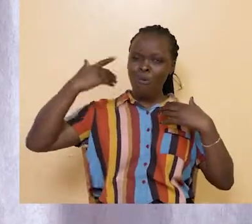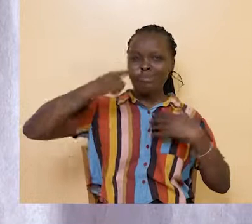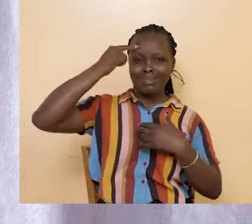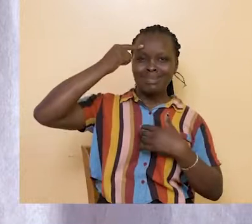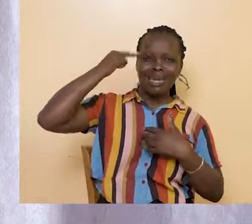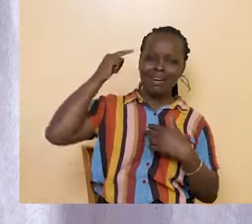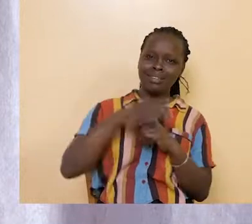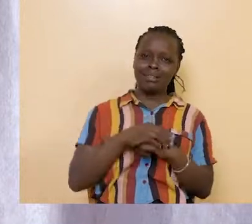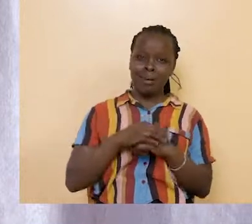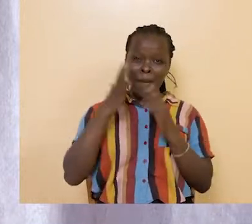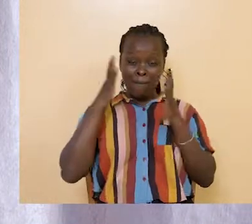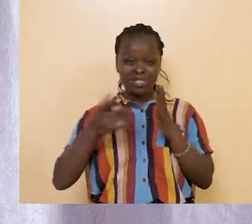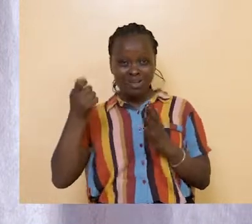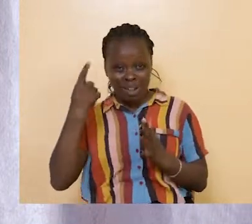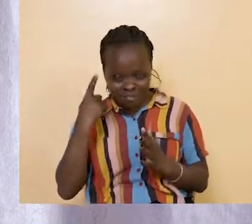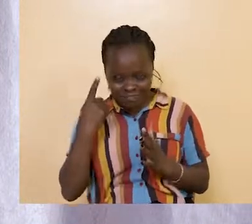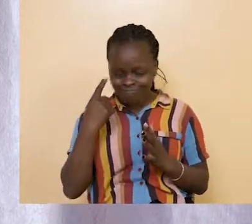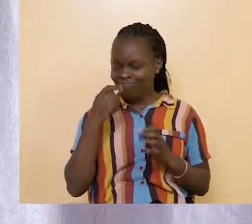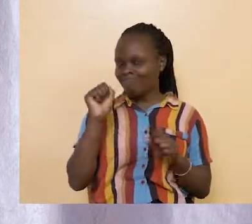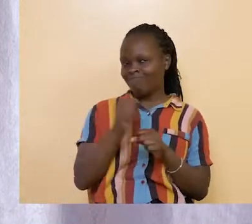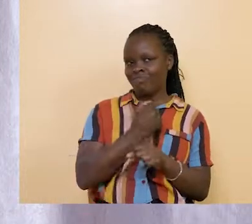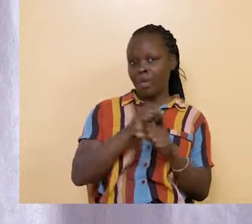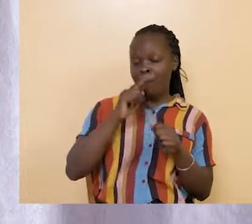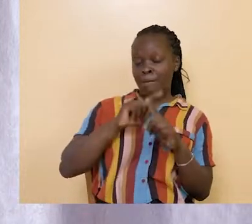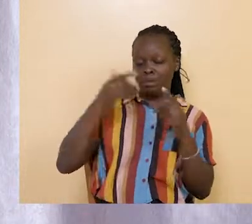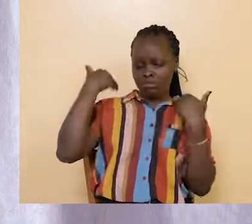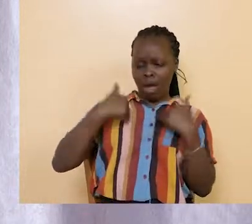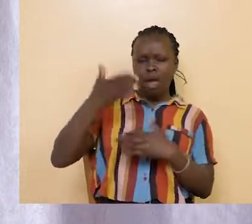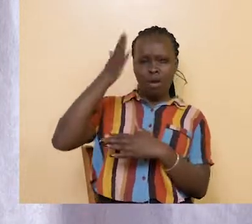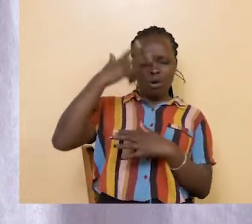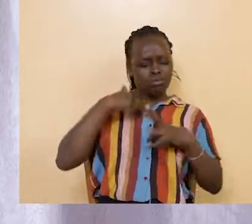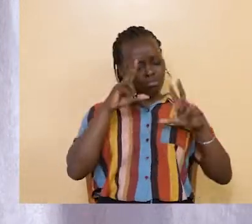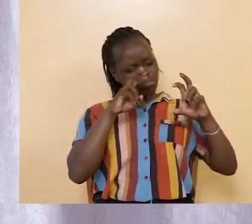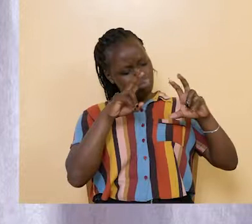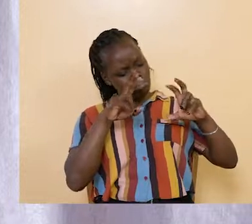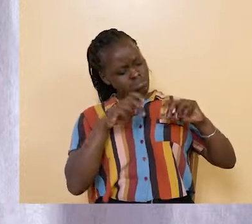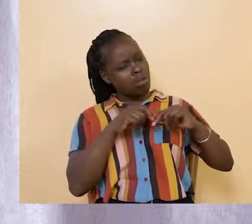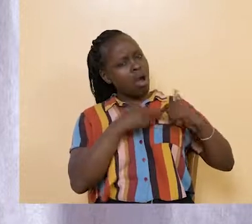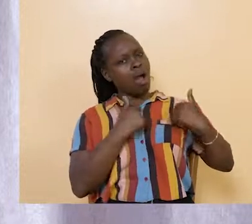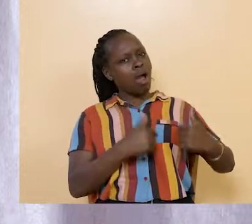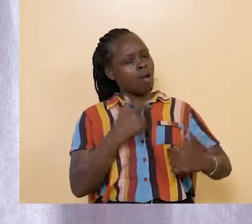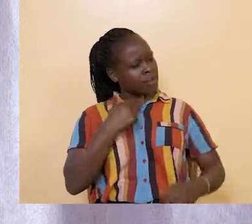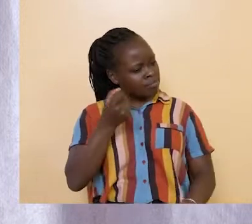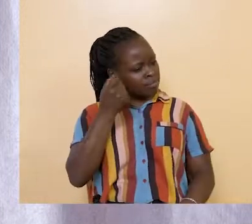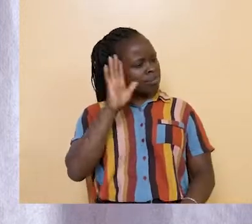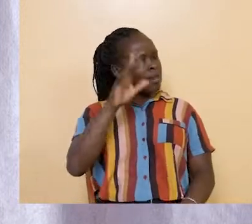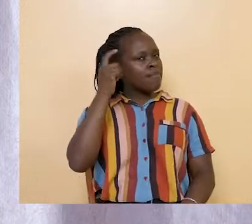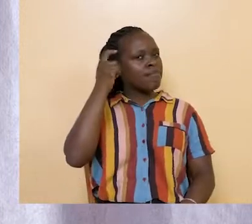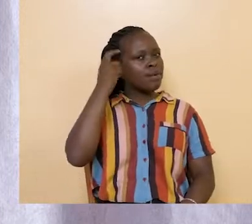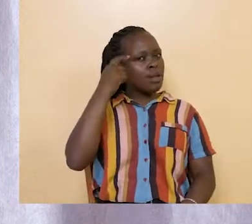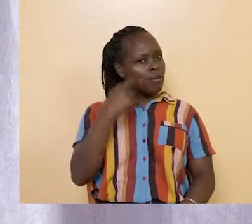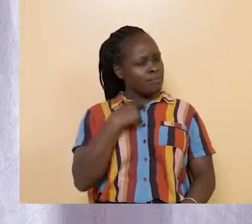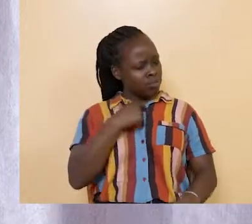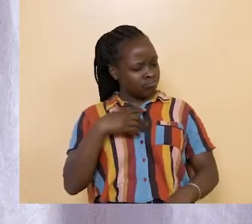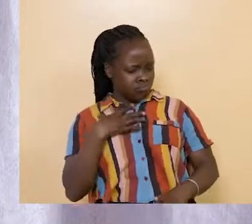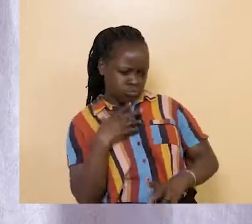no one can figure out. But I, God, search the heart and examine the mind. I get to the heart